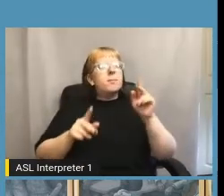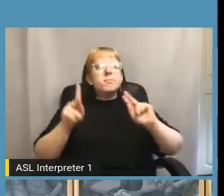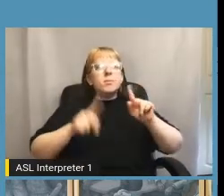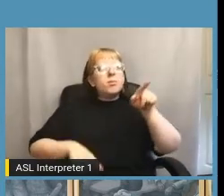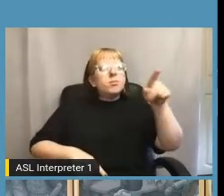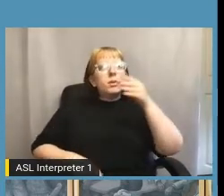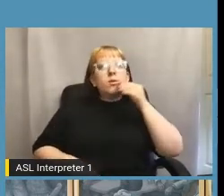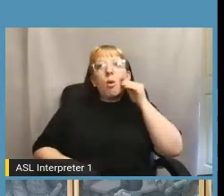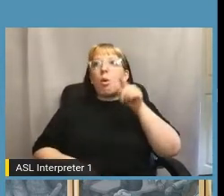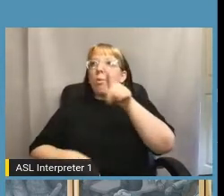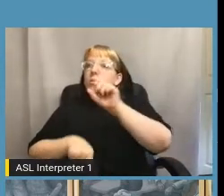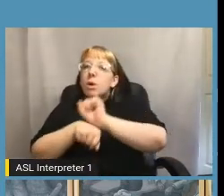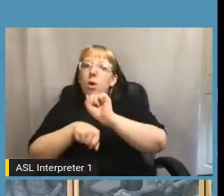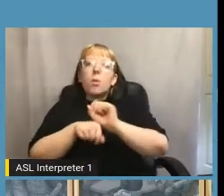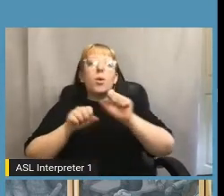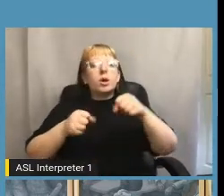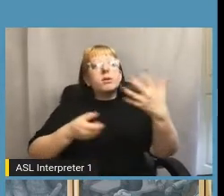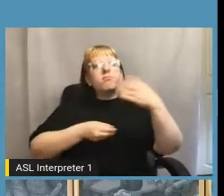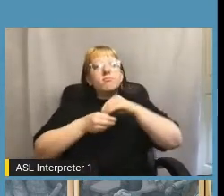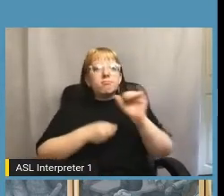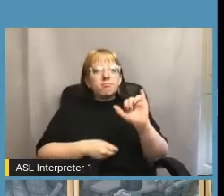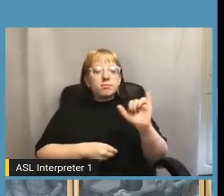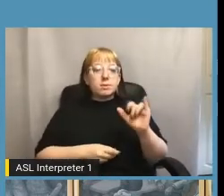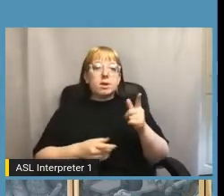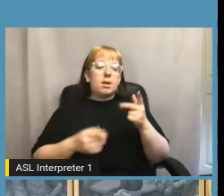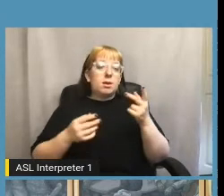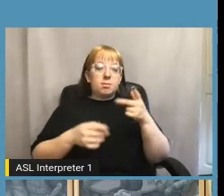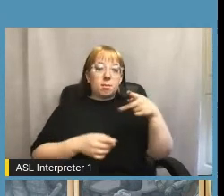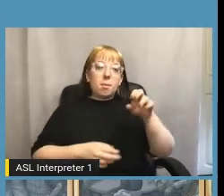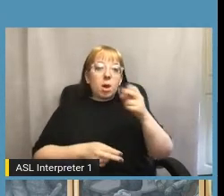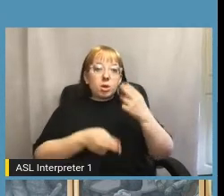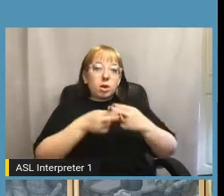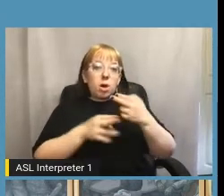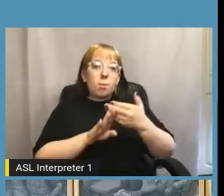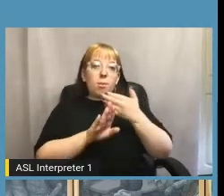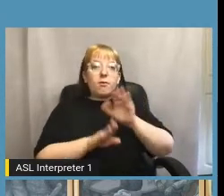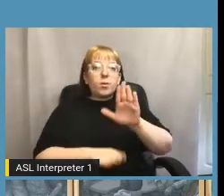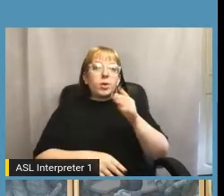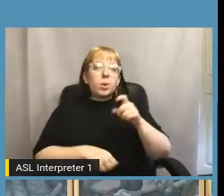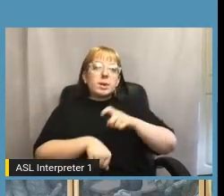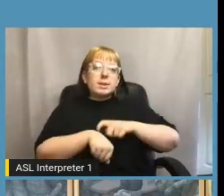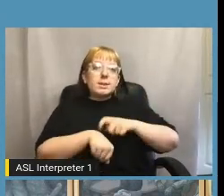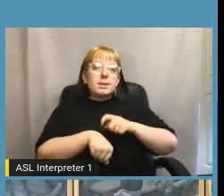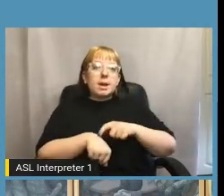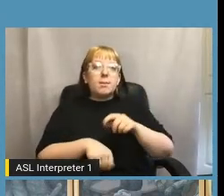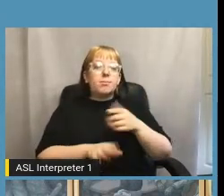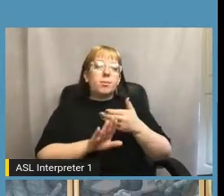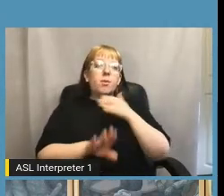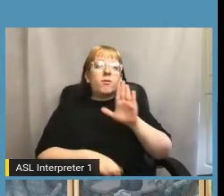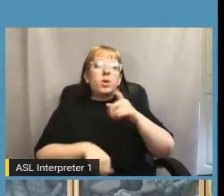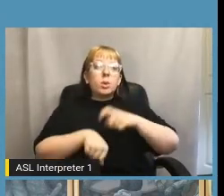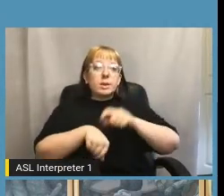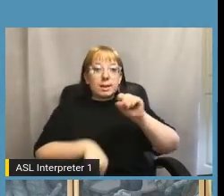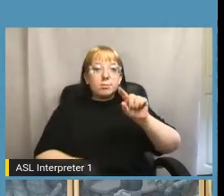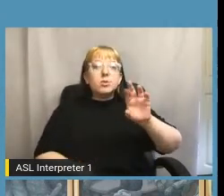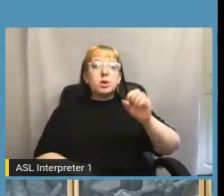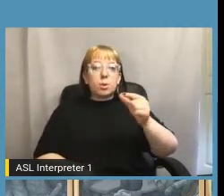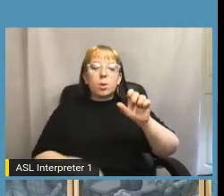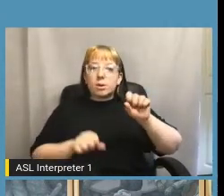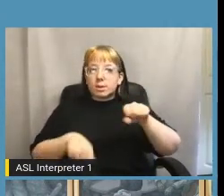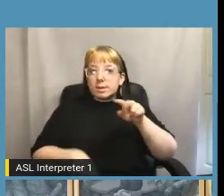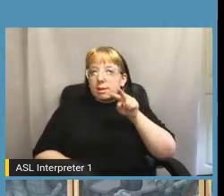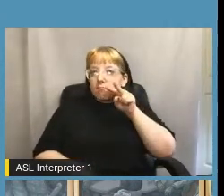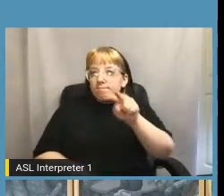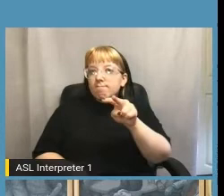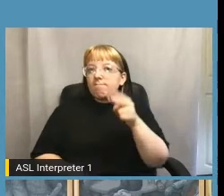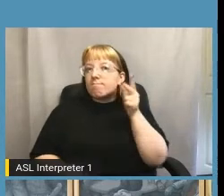So our podcast is called Before Your Time, and it's at beforeyourtime.org. If you want to look at the back episodes.